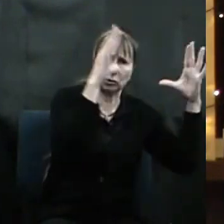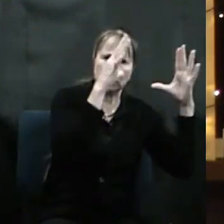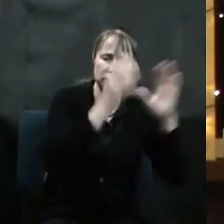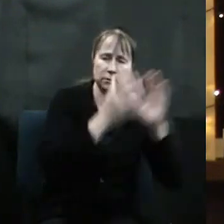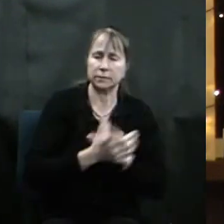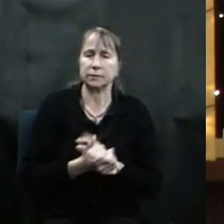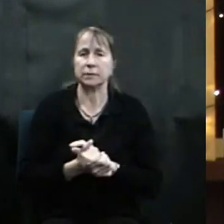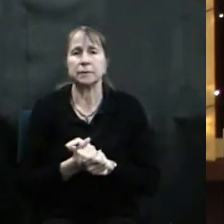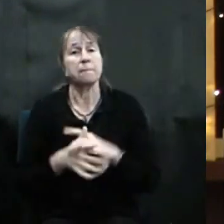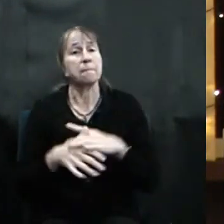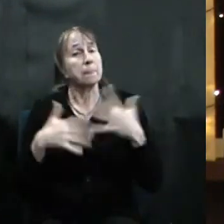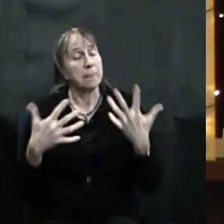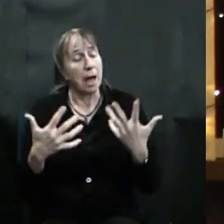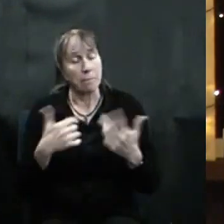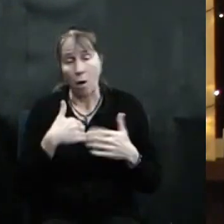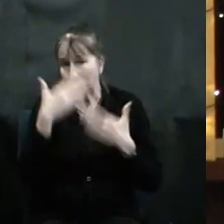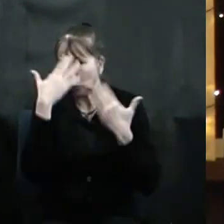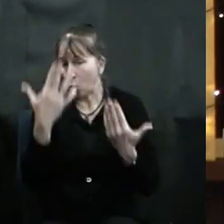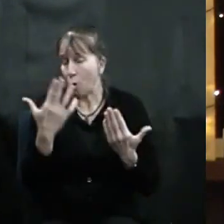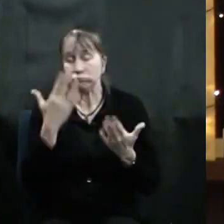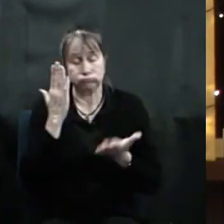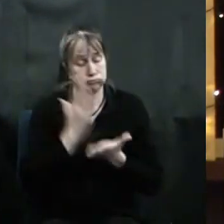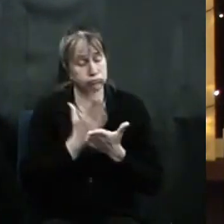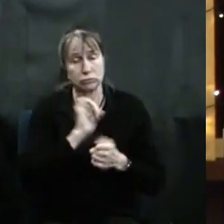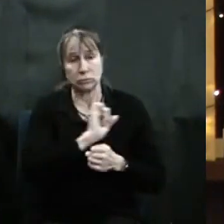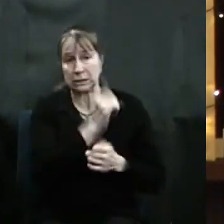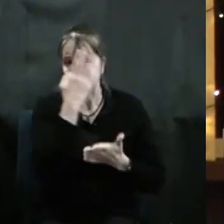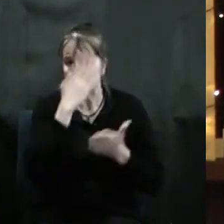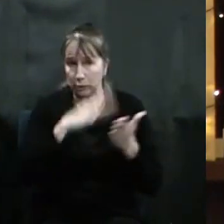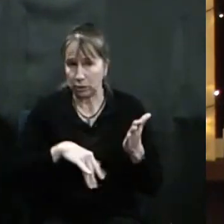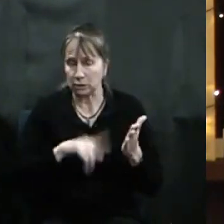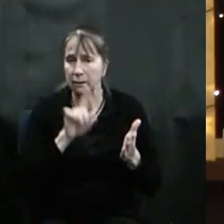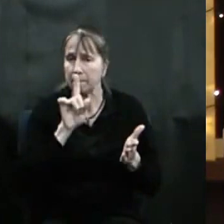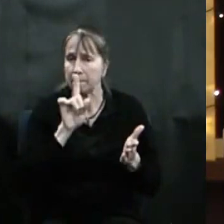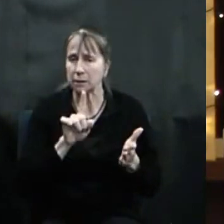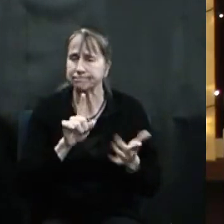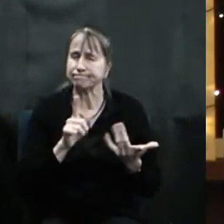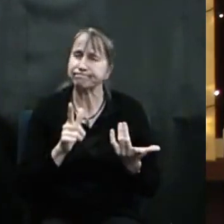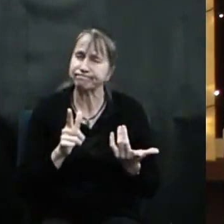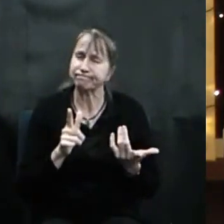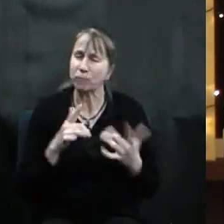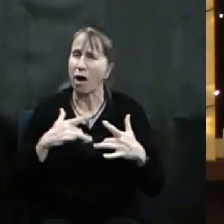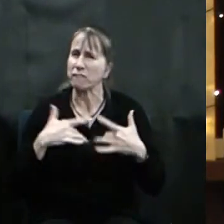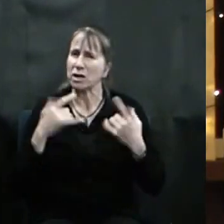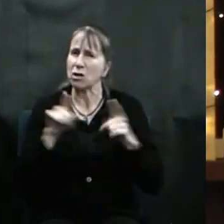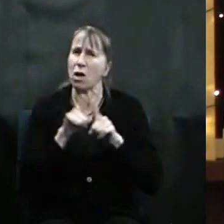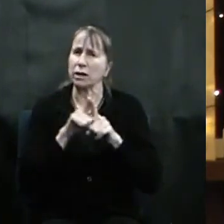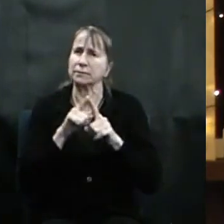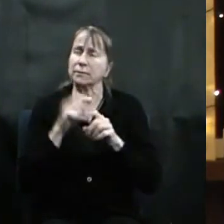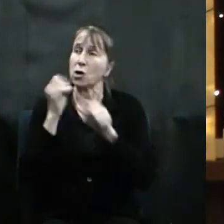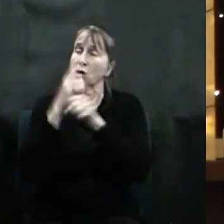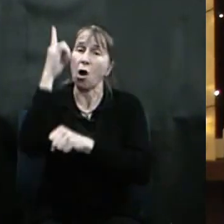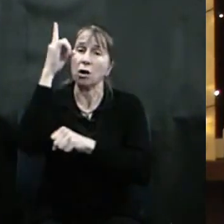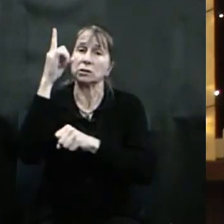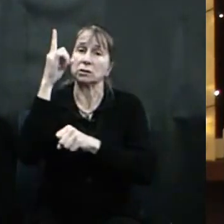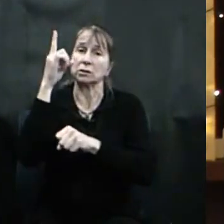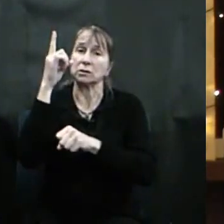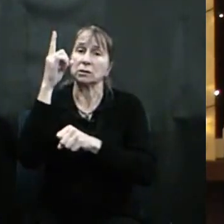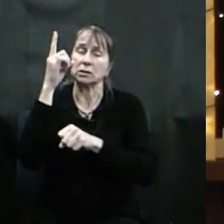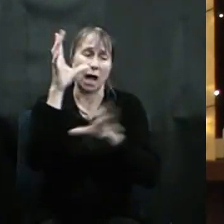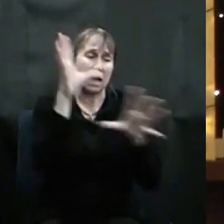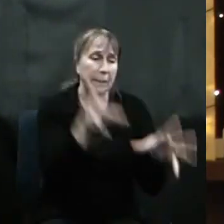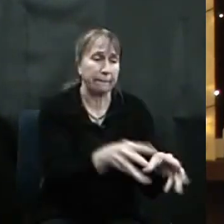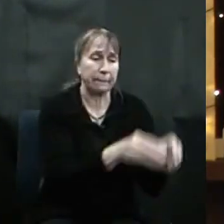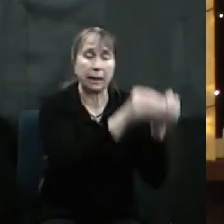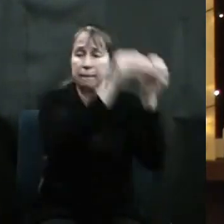what exactly his experience was, but in some sense or another, Ezekiel was brought back to Jerusalem, to the north gate of the inner